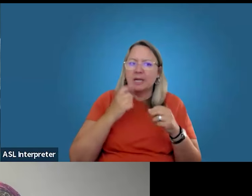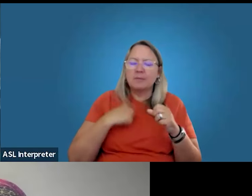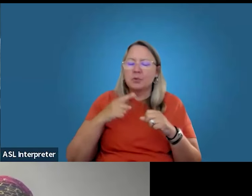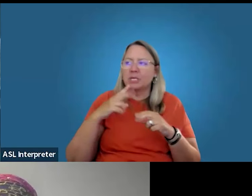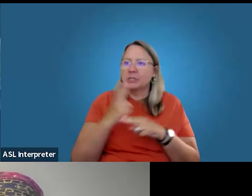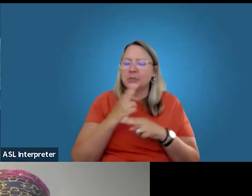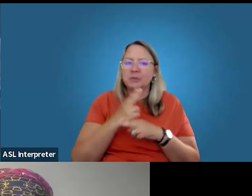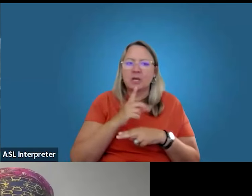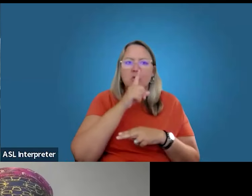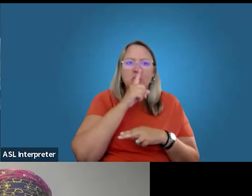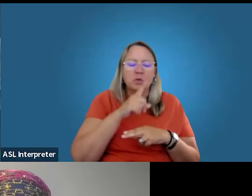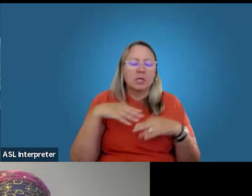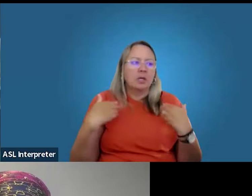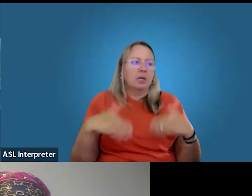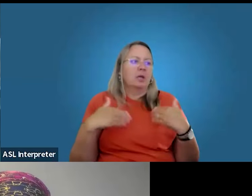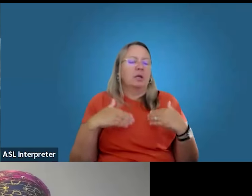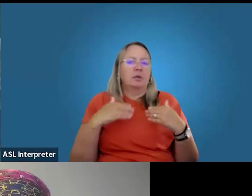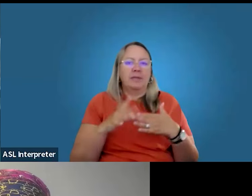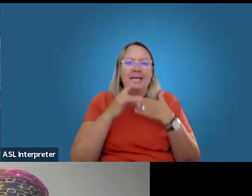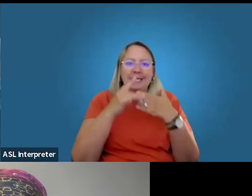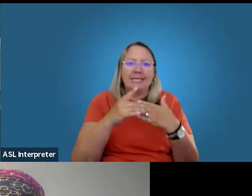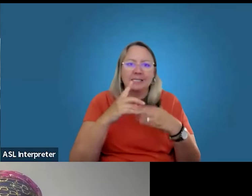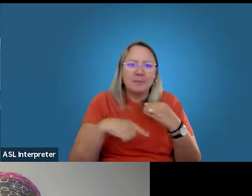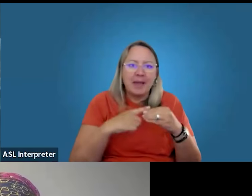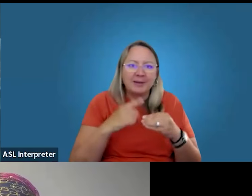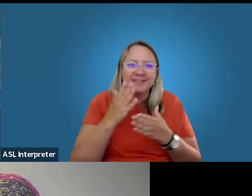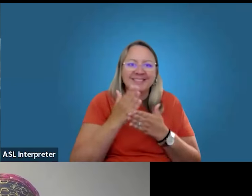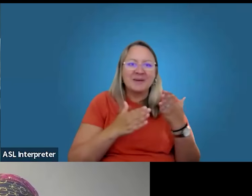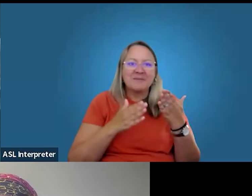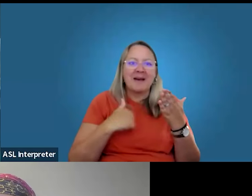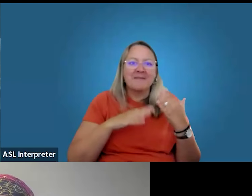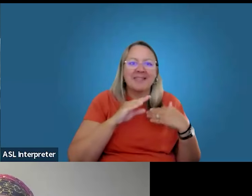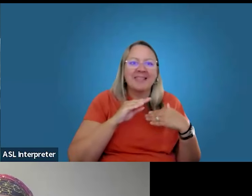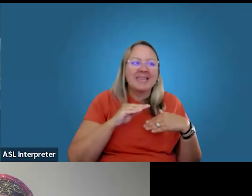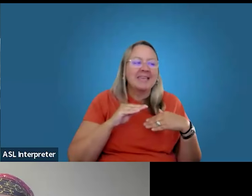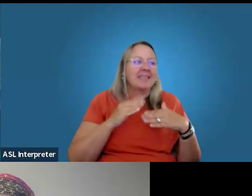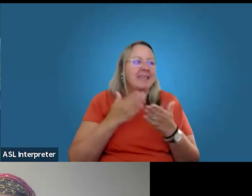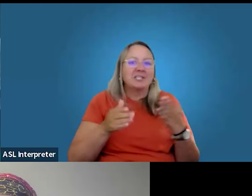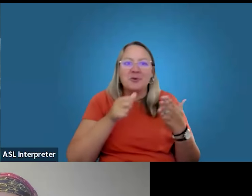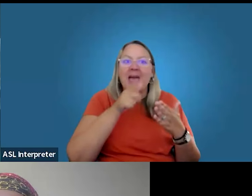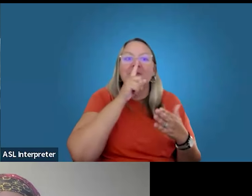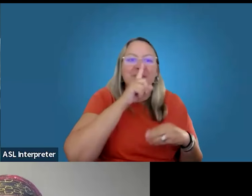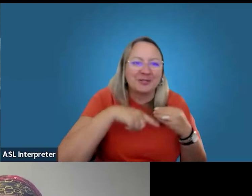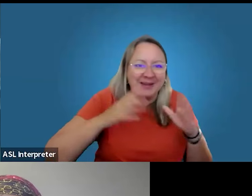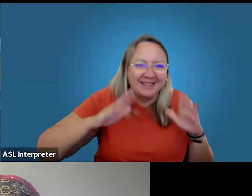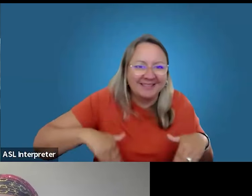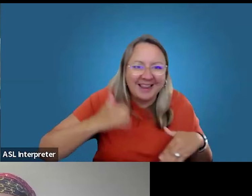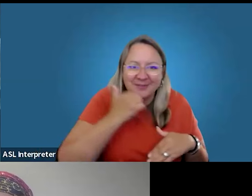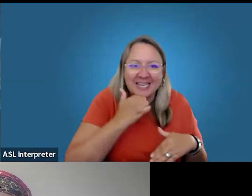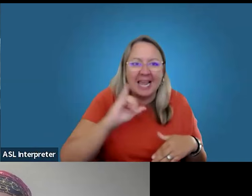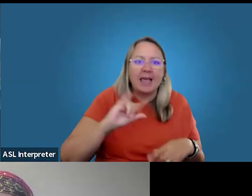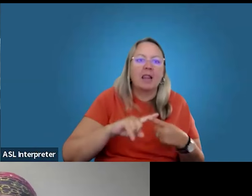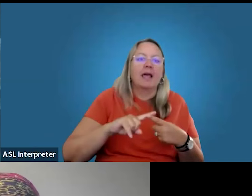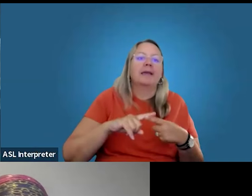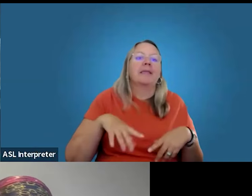imagine having a really compelling jeopardy that leans into, some of the elephants in the room that you are most likely facing every day, like the perception